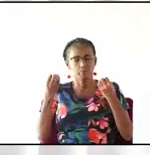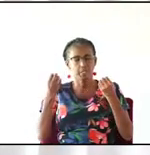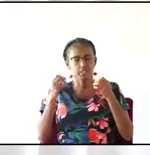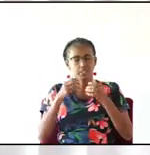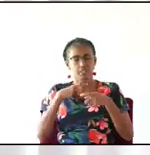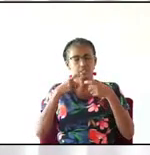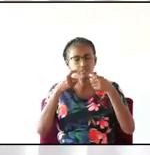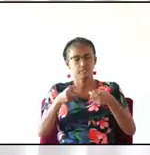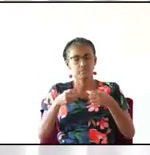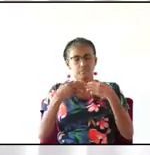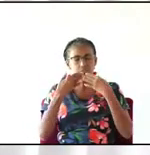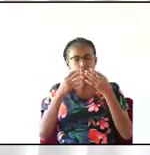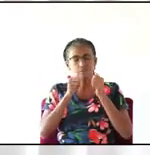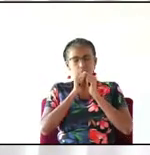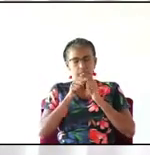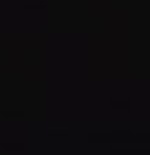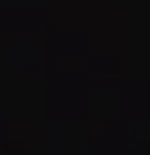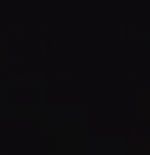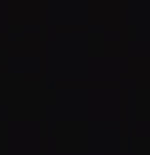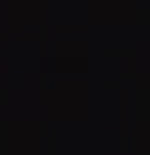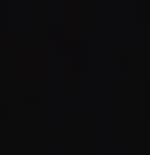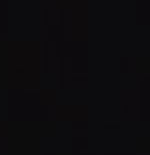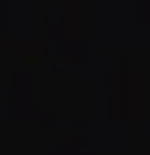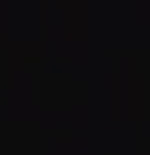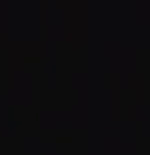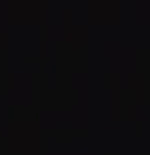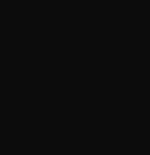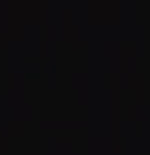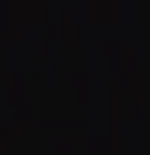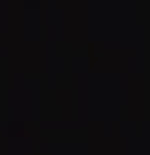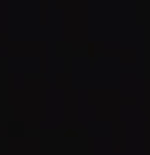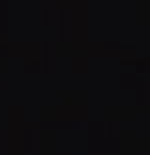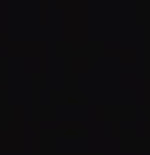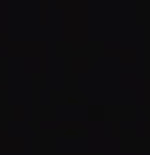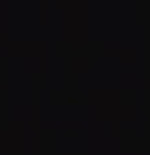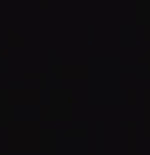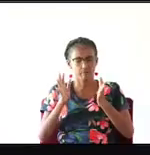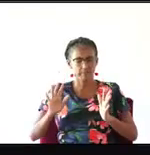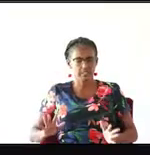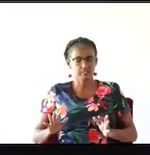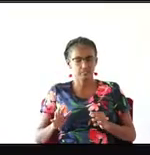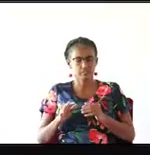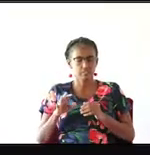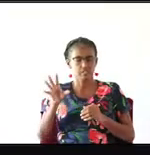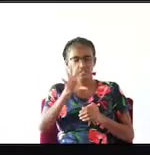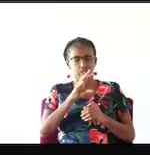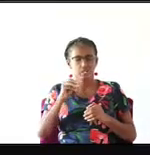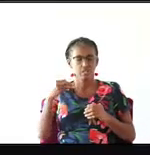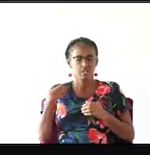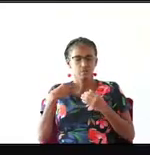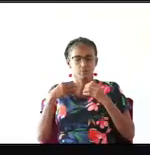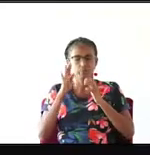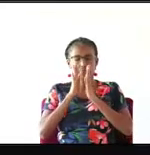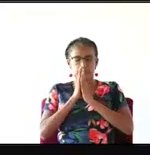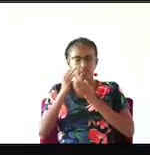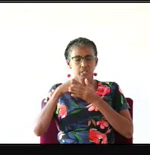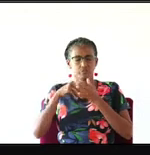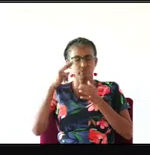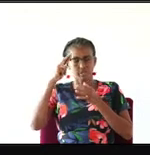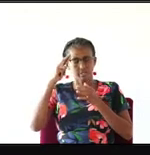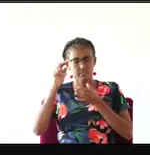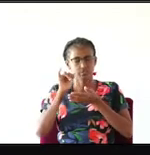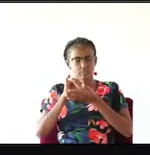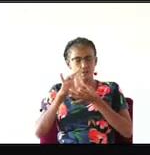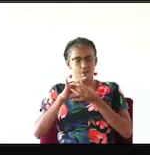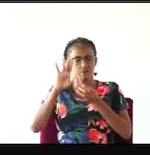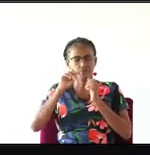for blessing us, making us stewards of what you have blessed us with. And we pray that in recognition